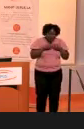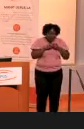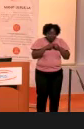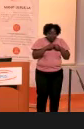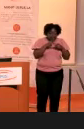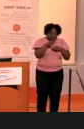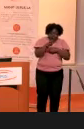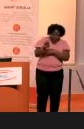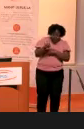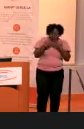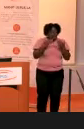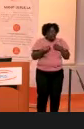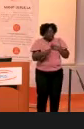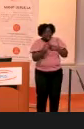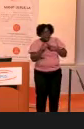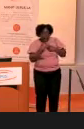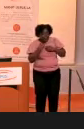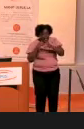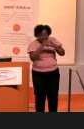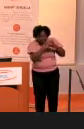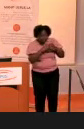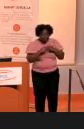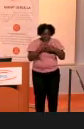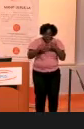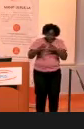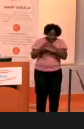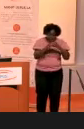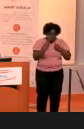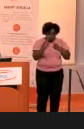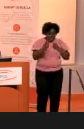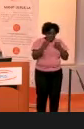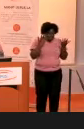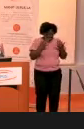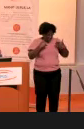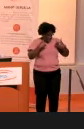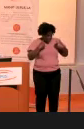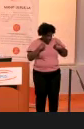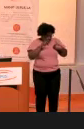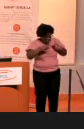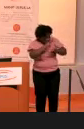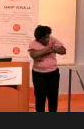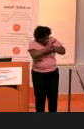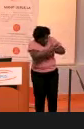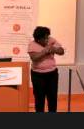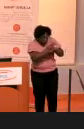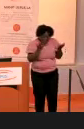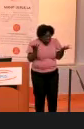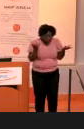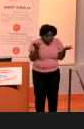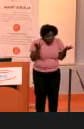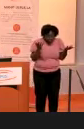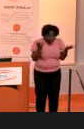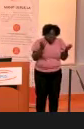blood cells, and it doesn't really require any specific treatment outside of how you would be treating the